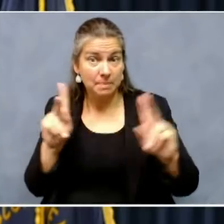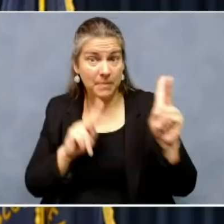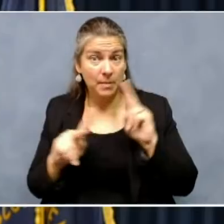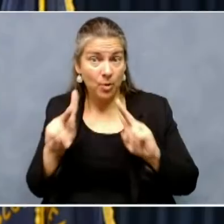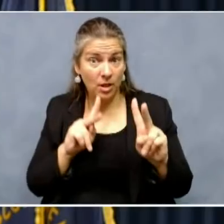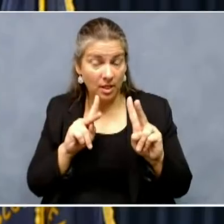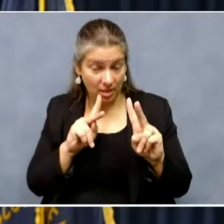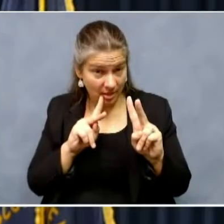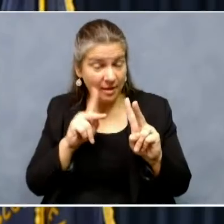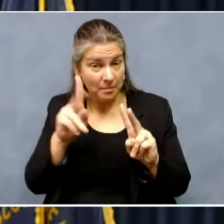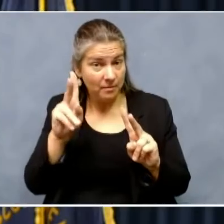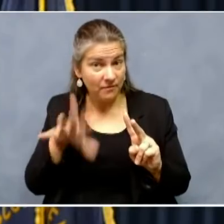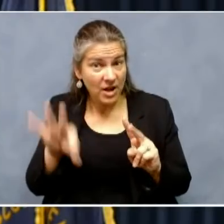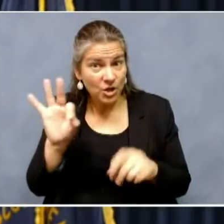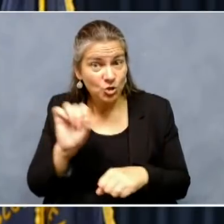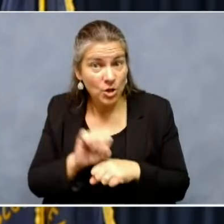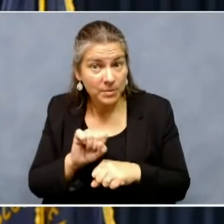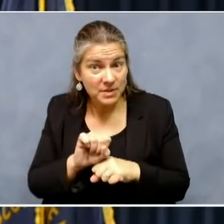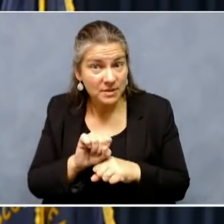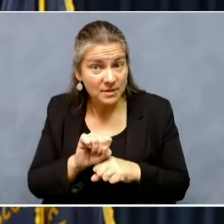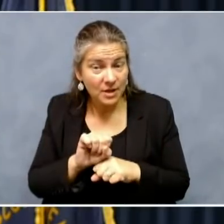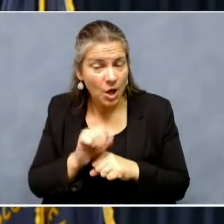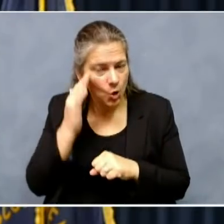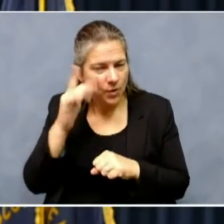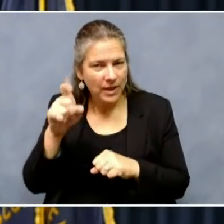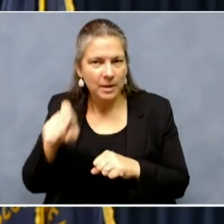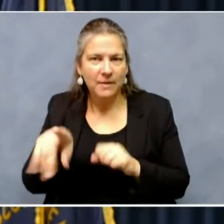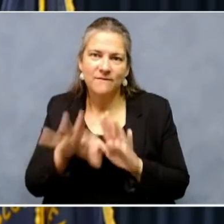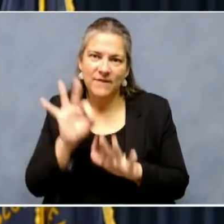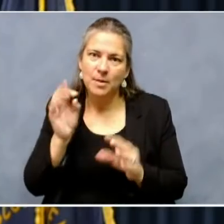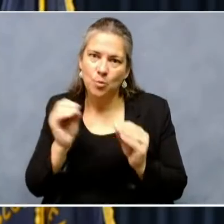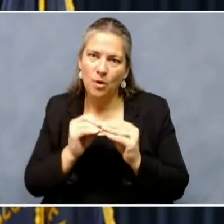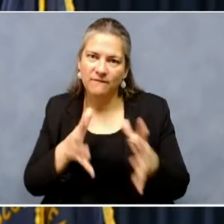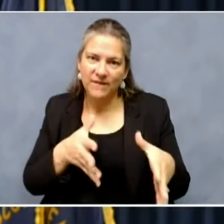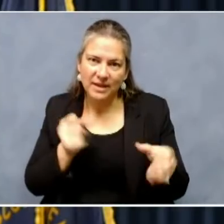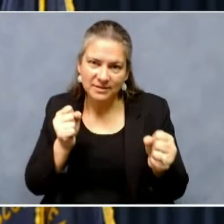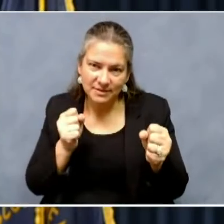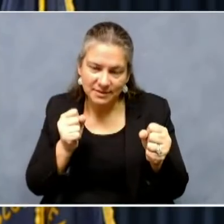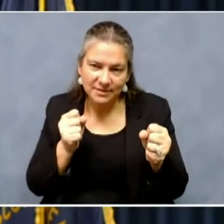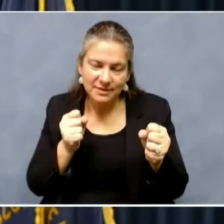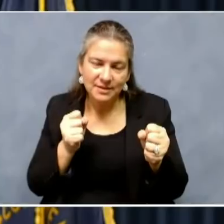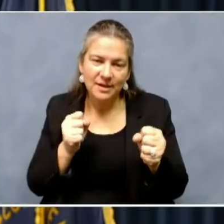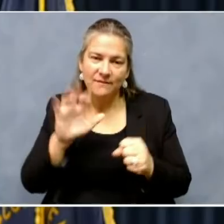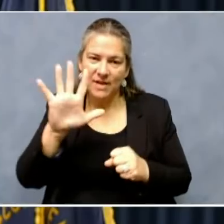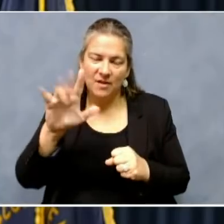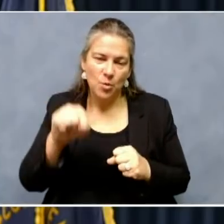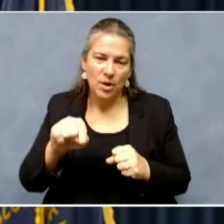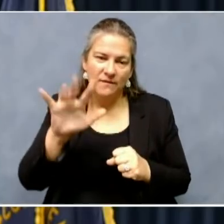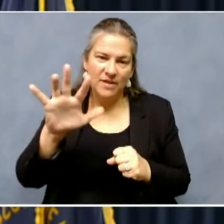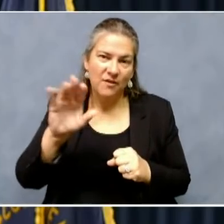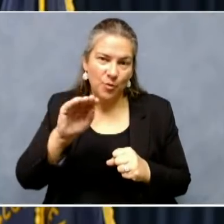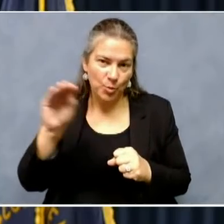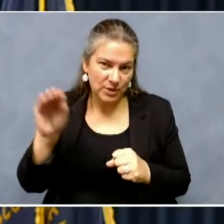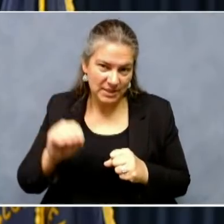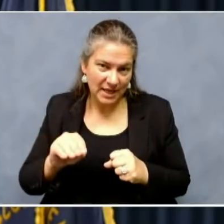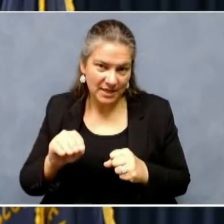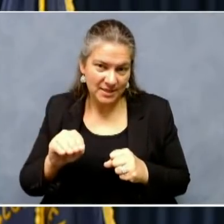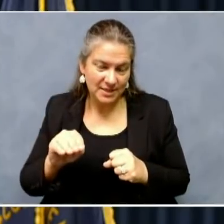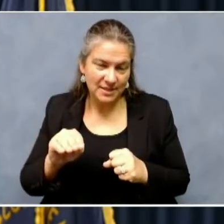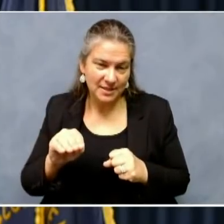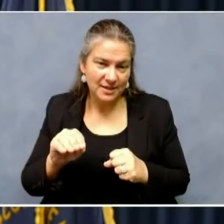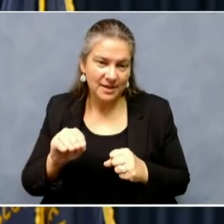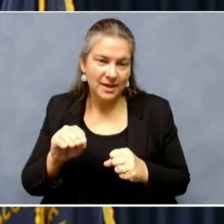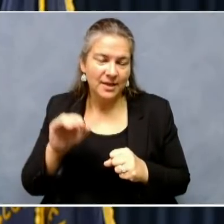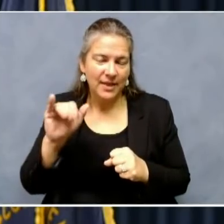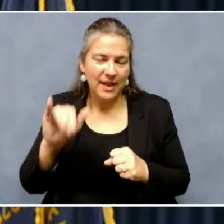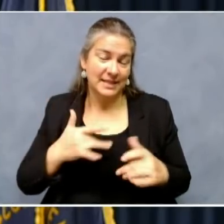finding jobs, though I know we need them to find them faster. At 5.5% is